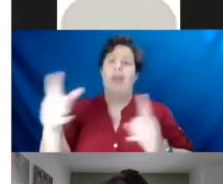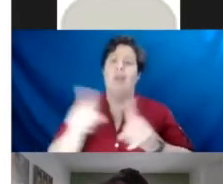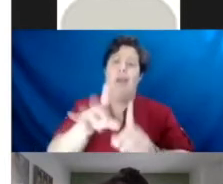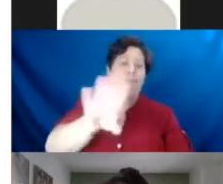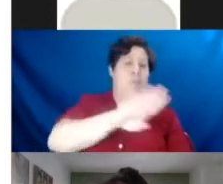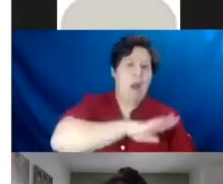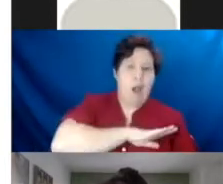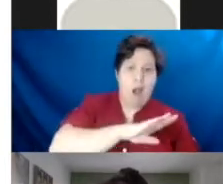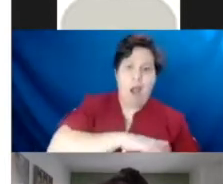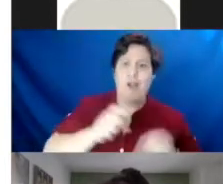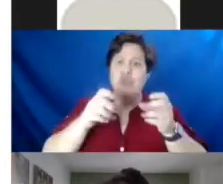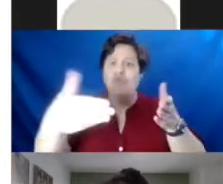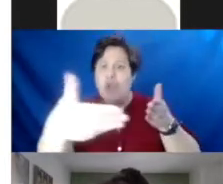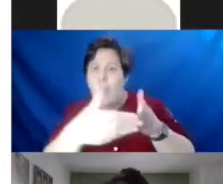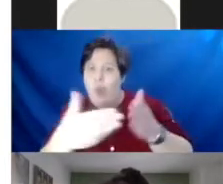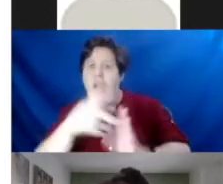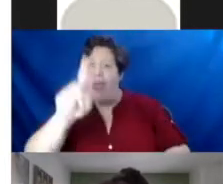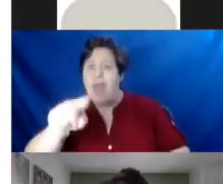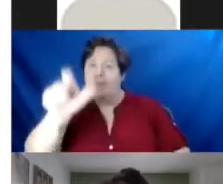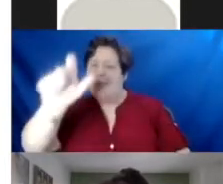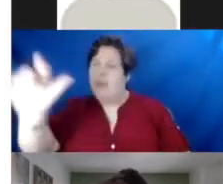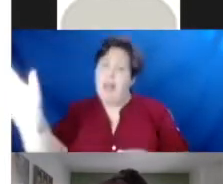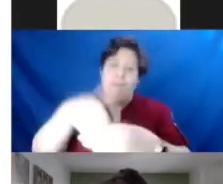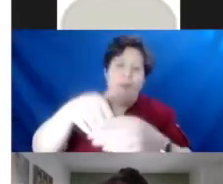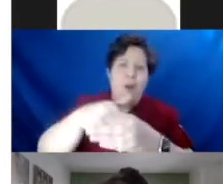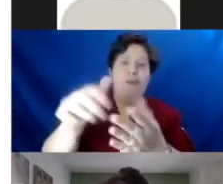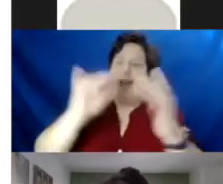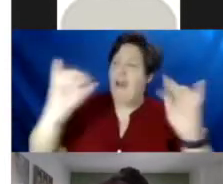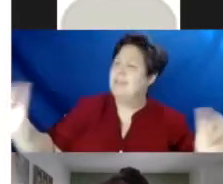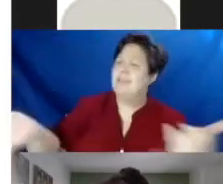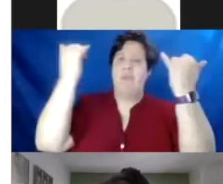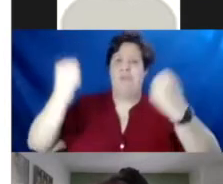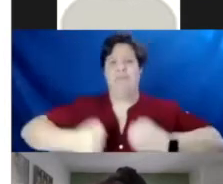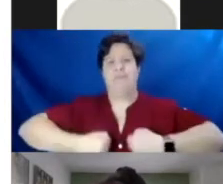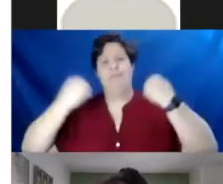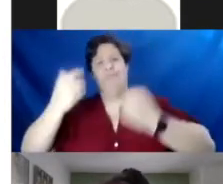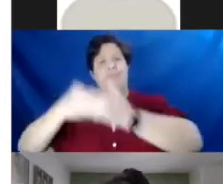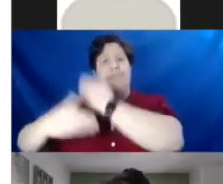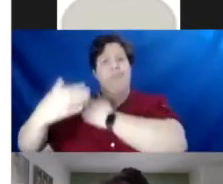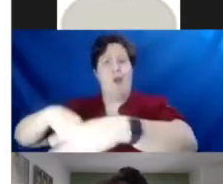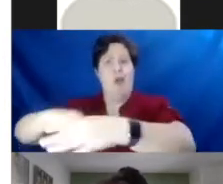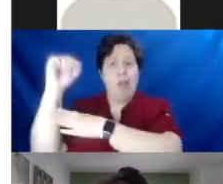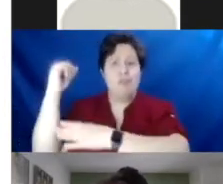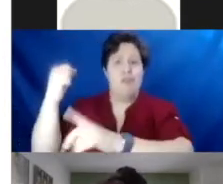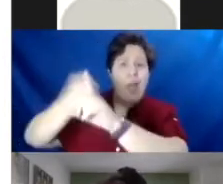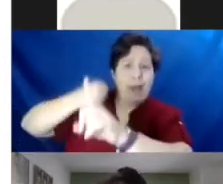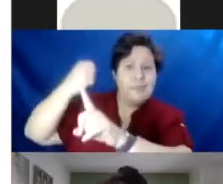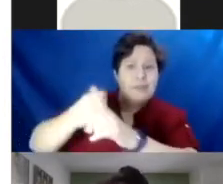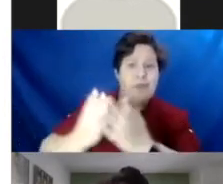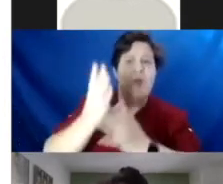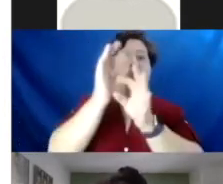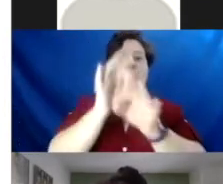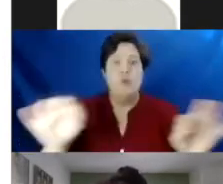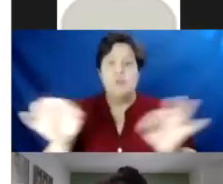thousands of people will participate, celebrating Lewisham's rich history of cultural activism through music, dance, public art, film,